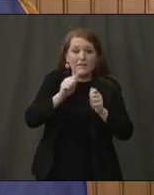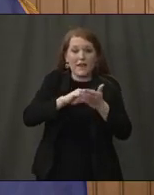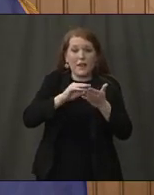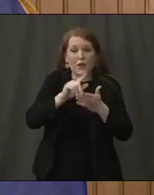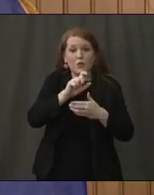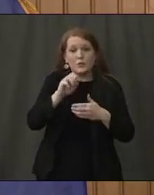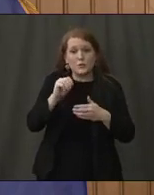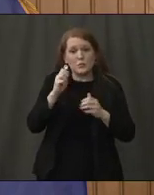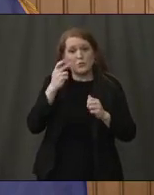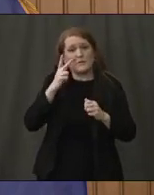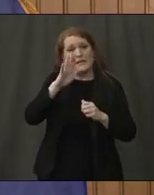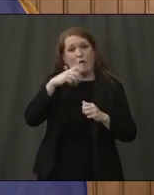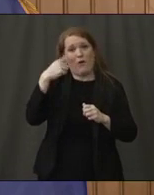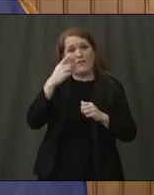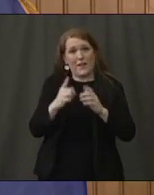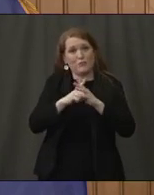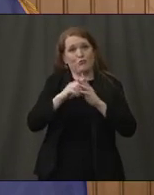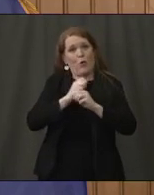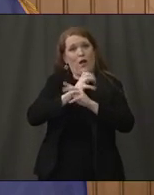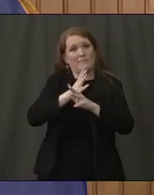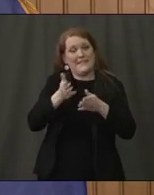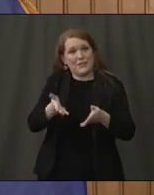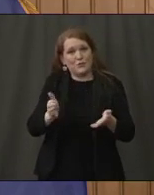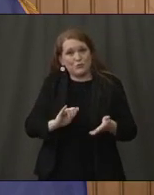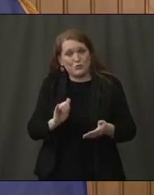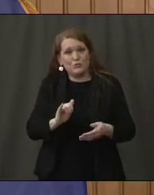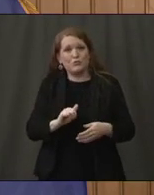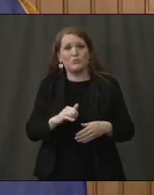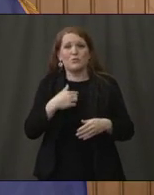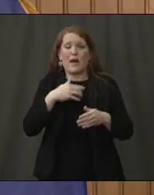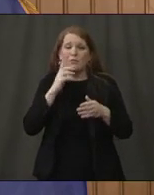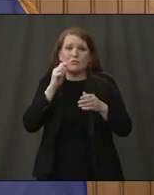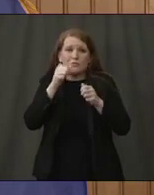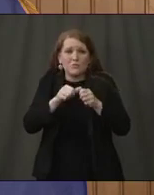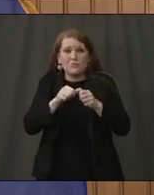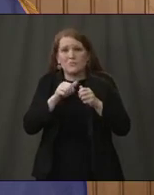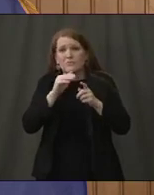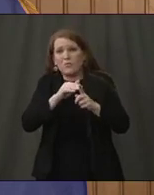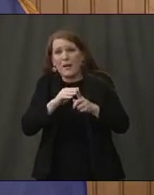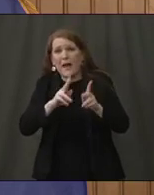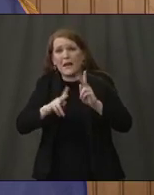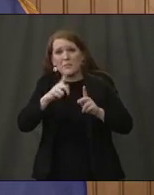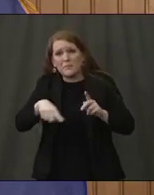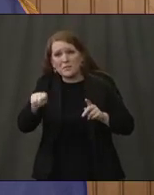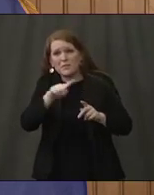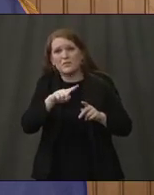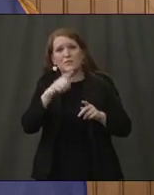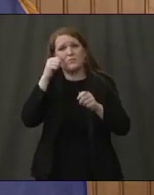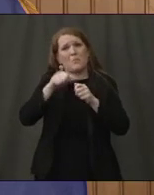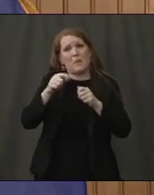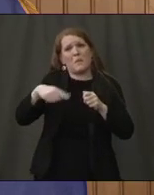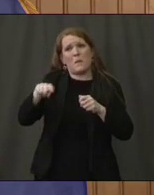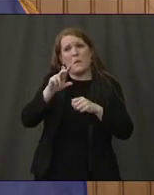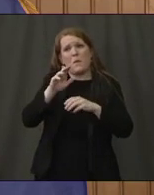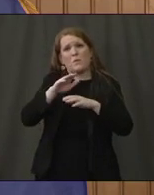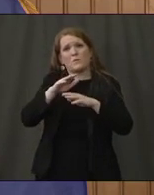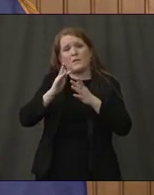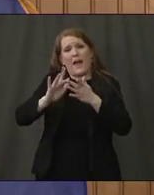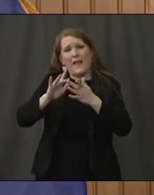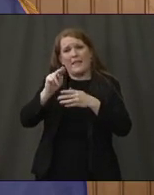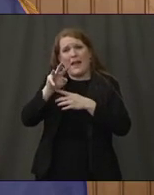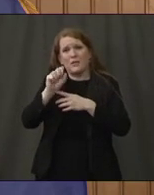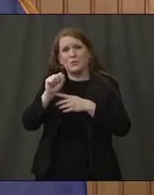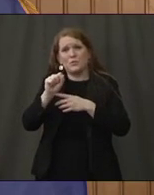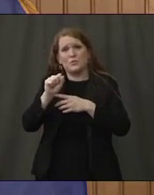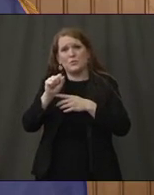just urge each and every person watching, you know, remember your local media. Remember that online news. I mean, there's a little less advertising for some of those